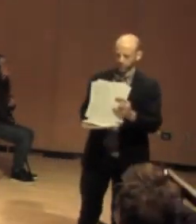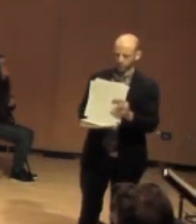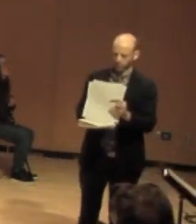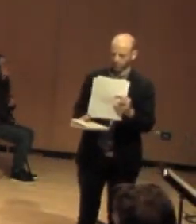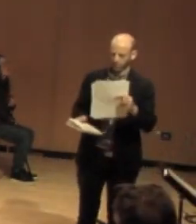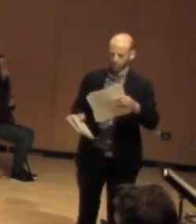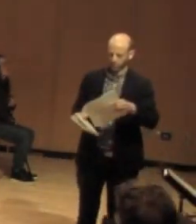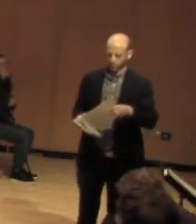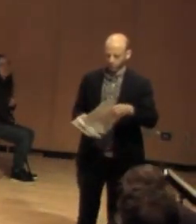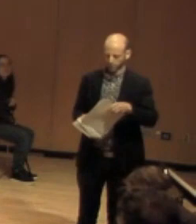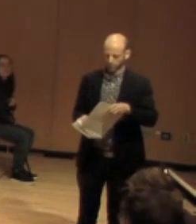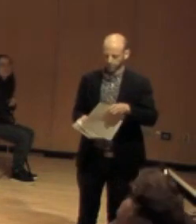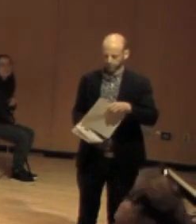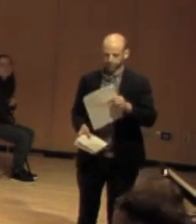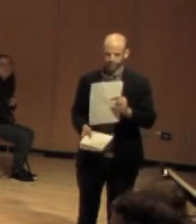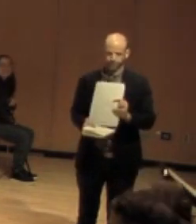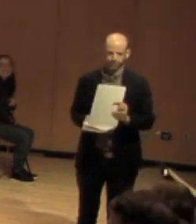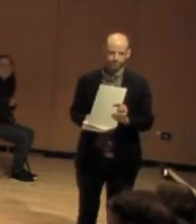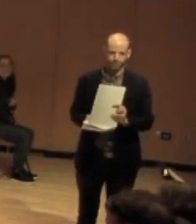e